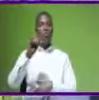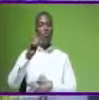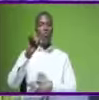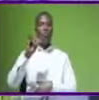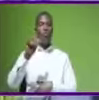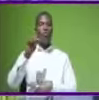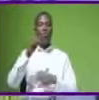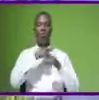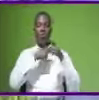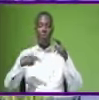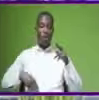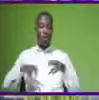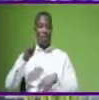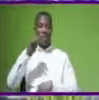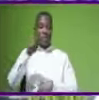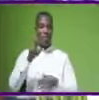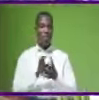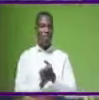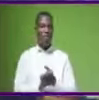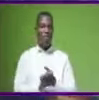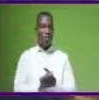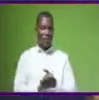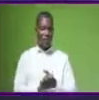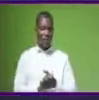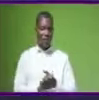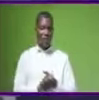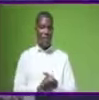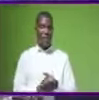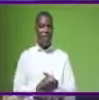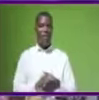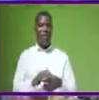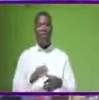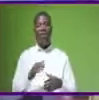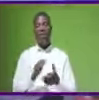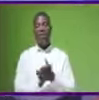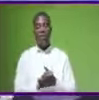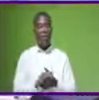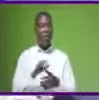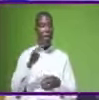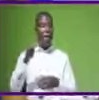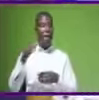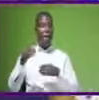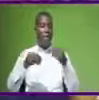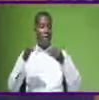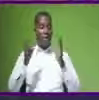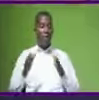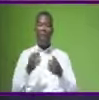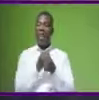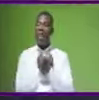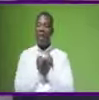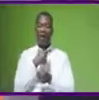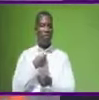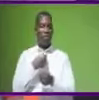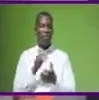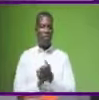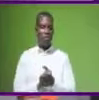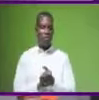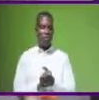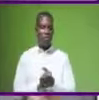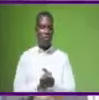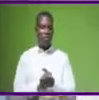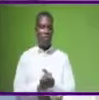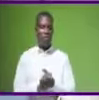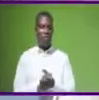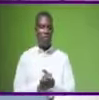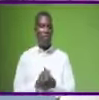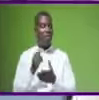TV CEO no. Ope ma sempre kope. CEO no. Ope ma sempre kope.